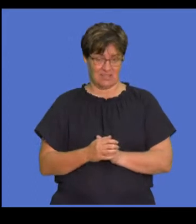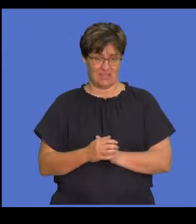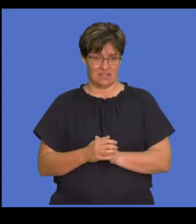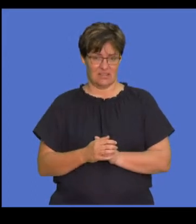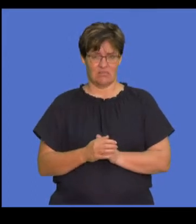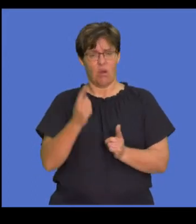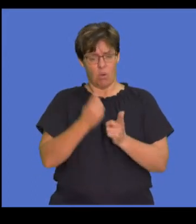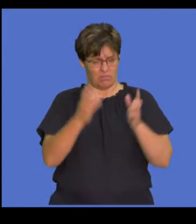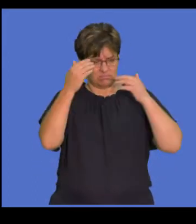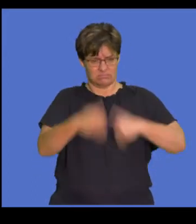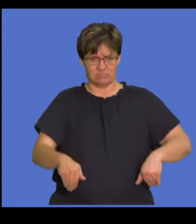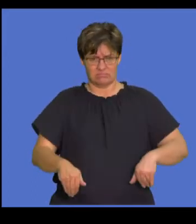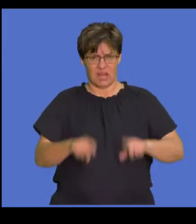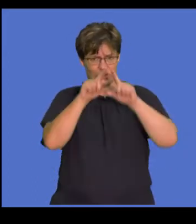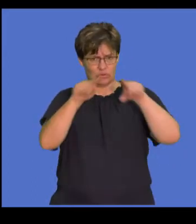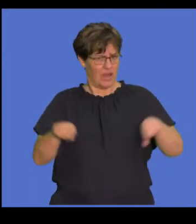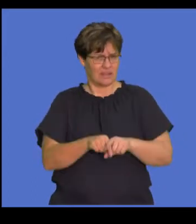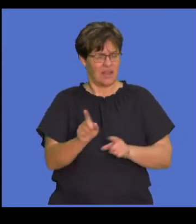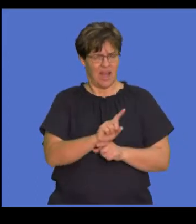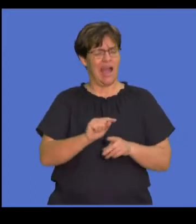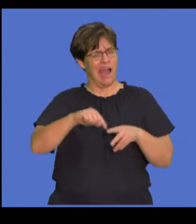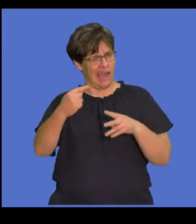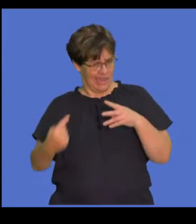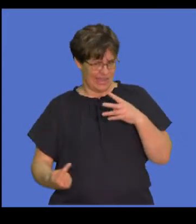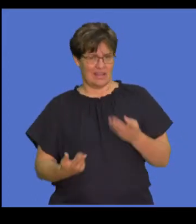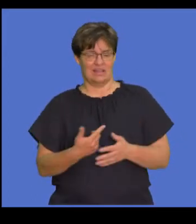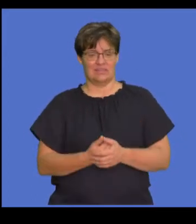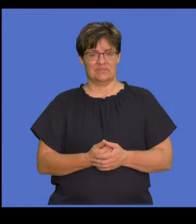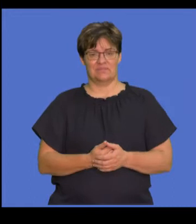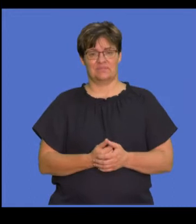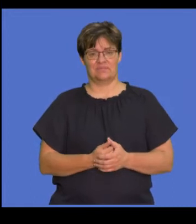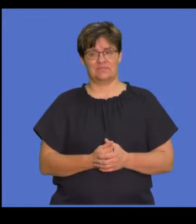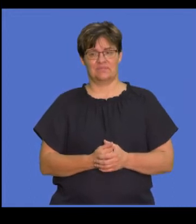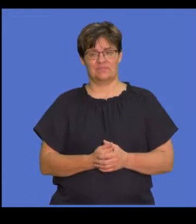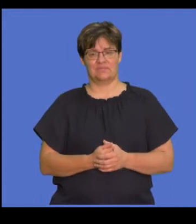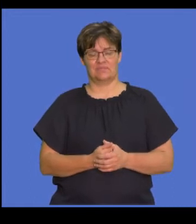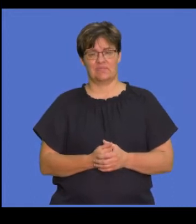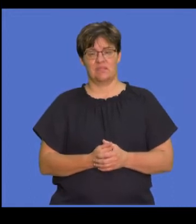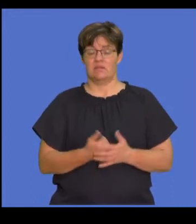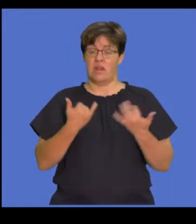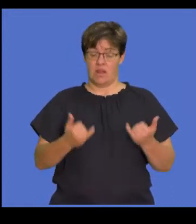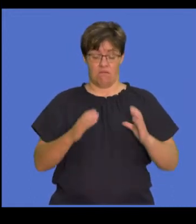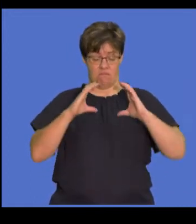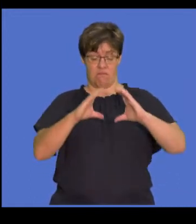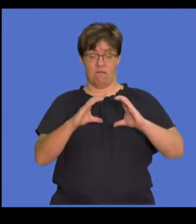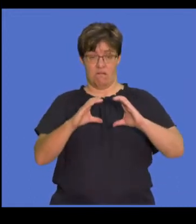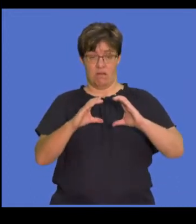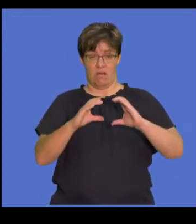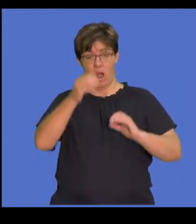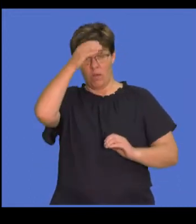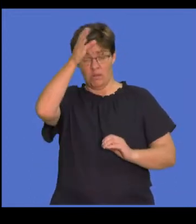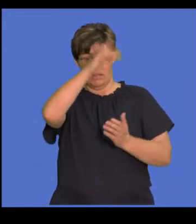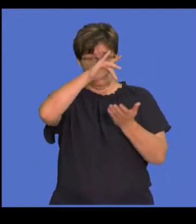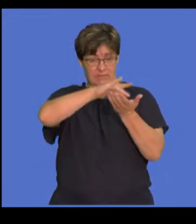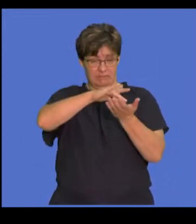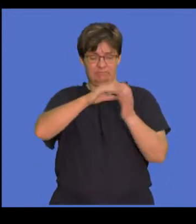only limited to triangles as we are doing at this present moment. Now, today our